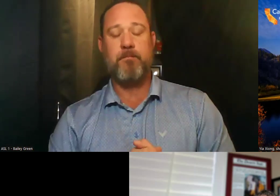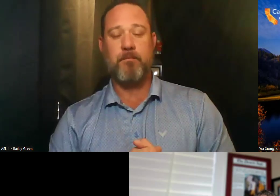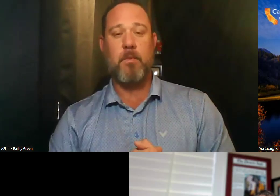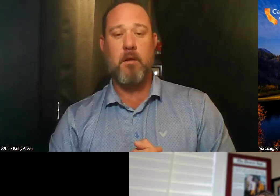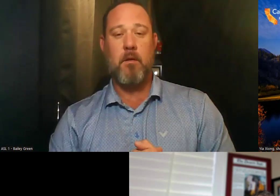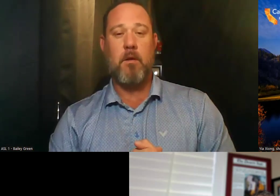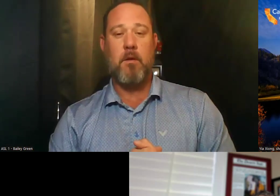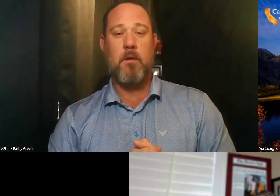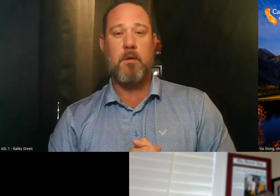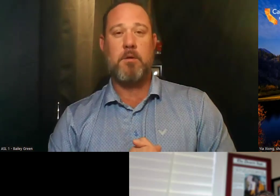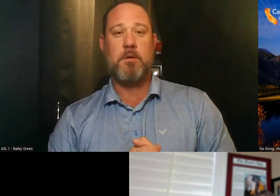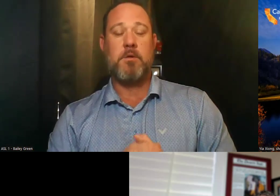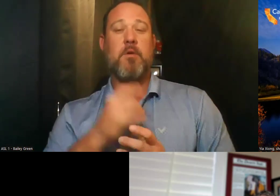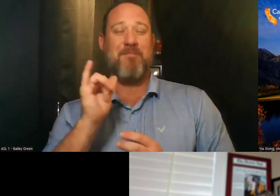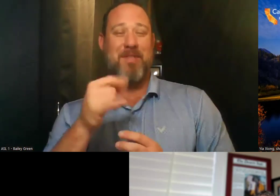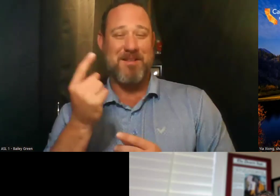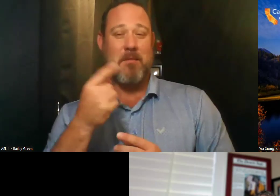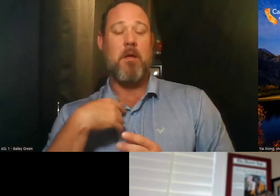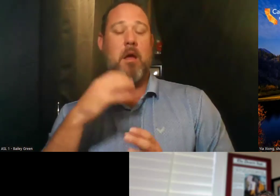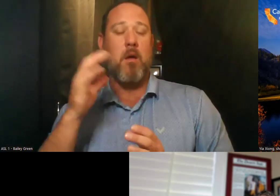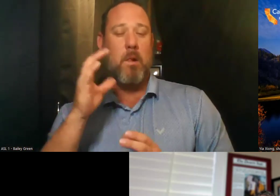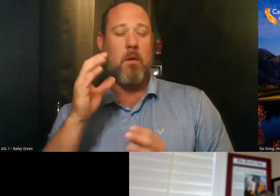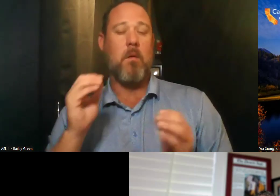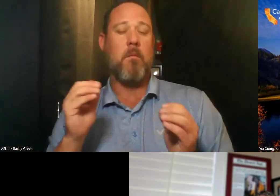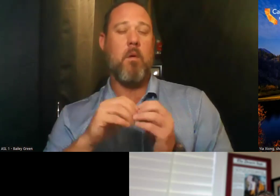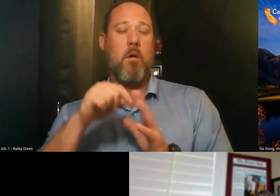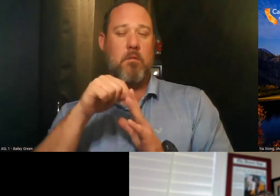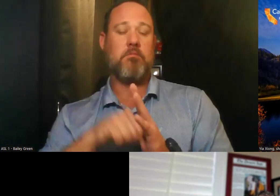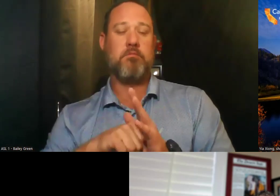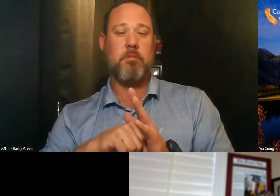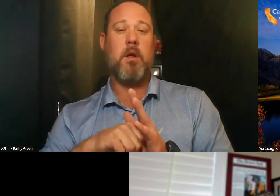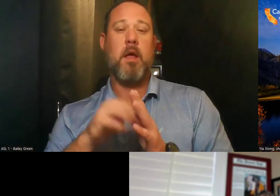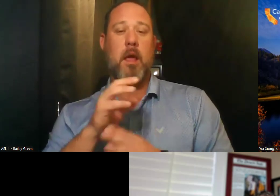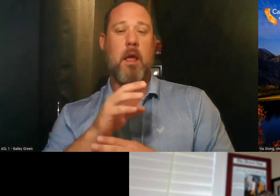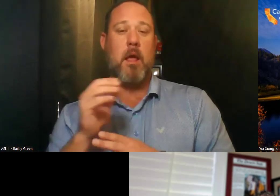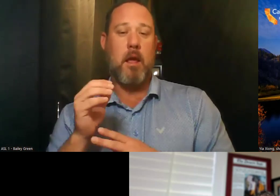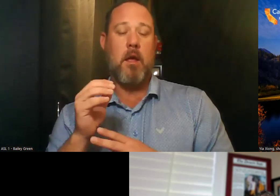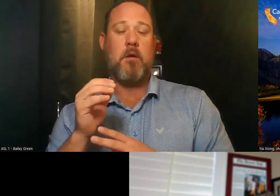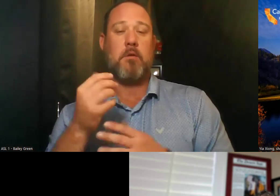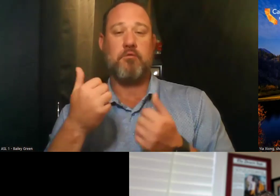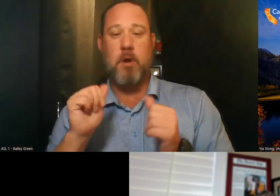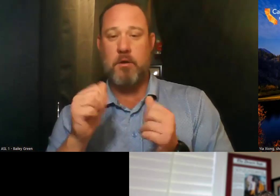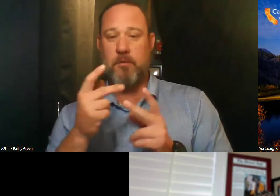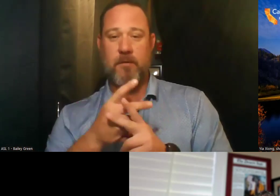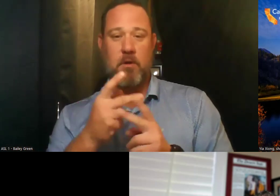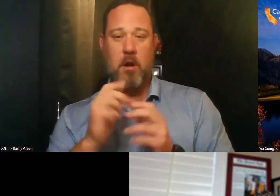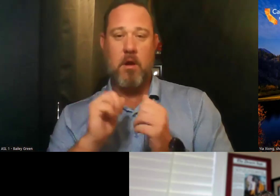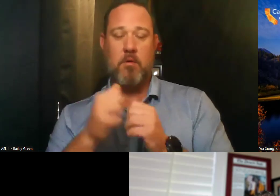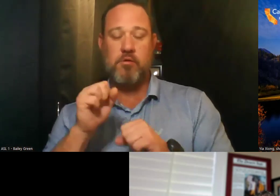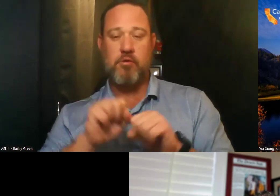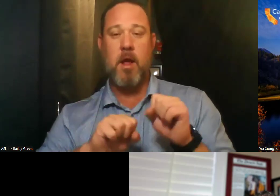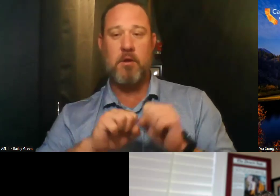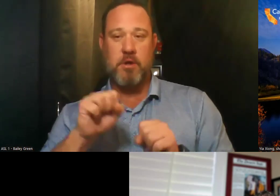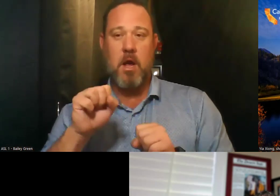that's something that I'm going to be looking at a little further and trying to figure out how to